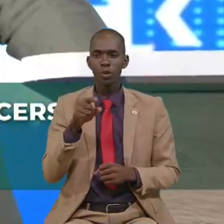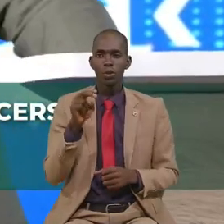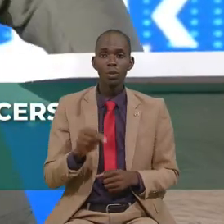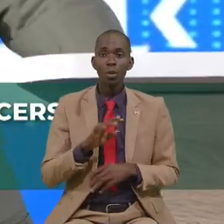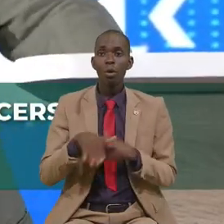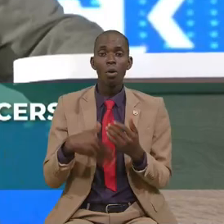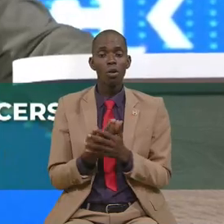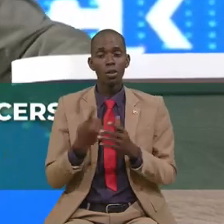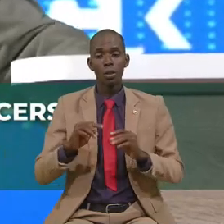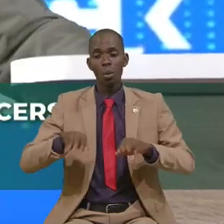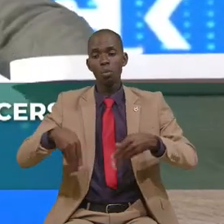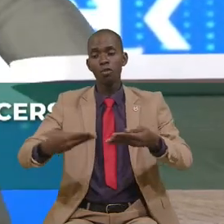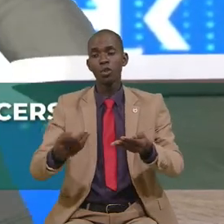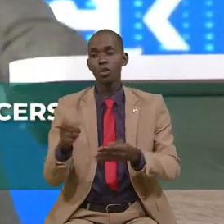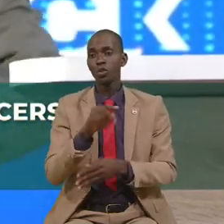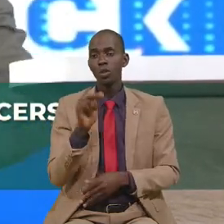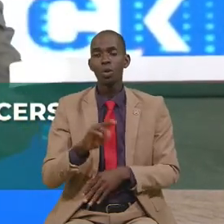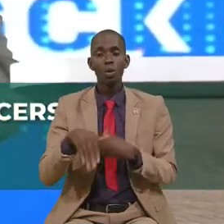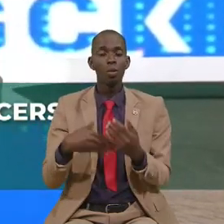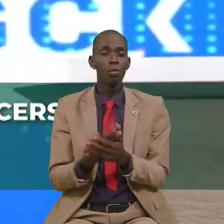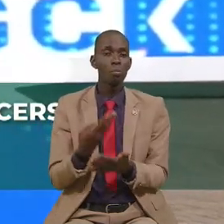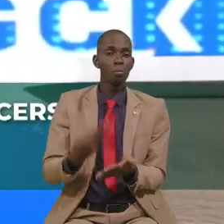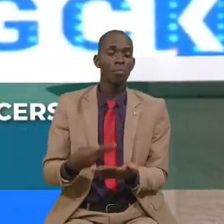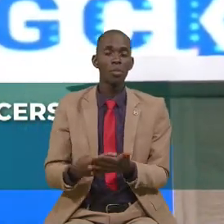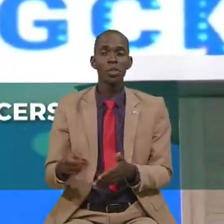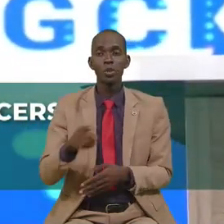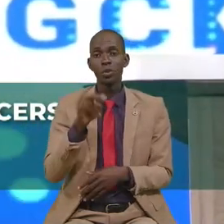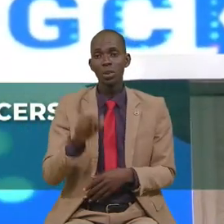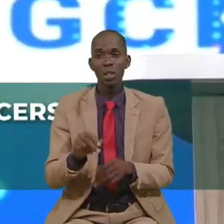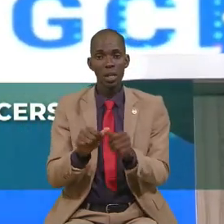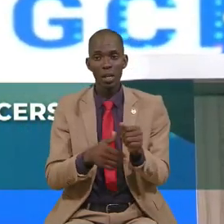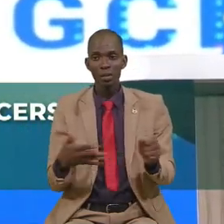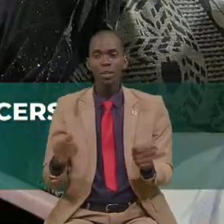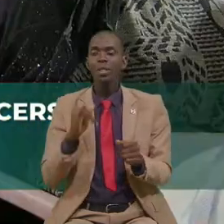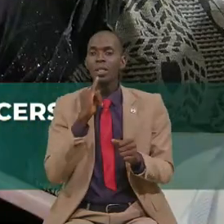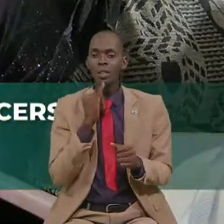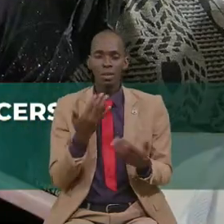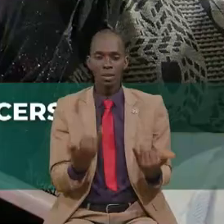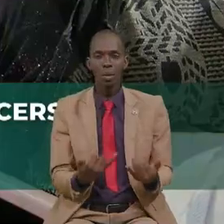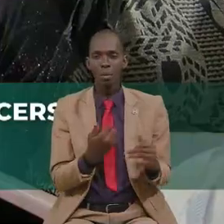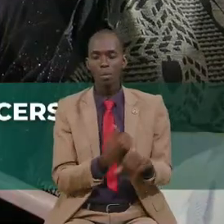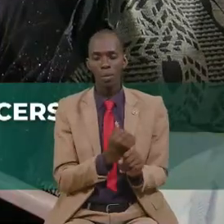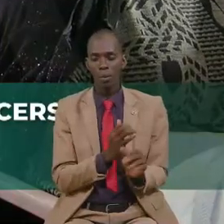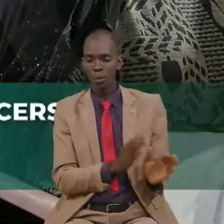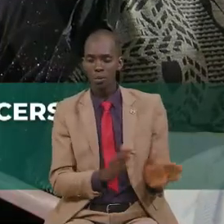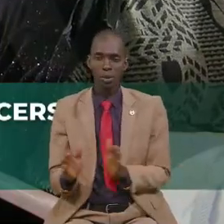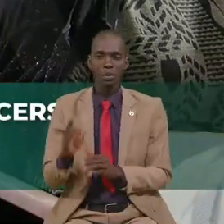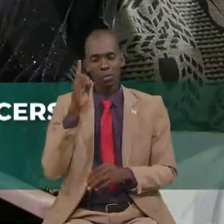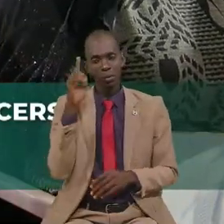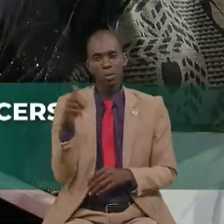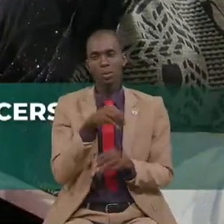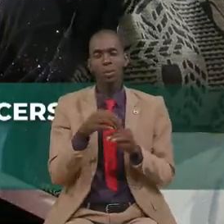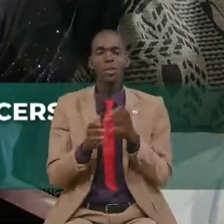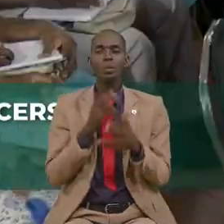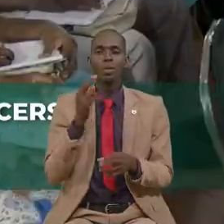you need, all the finance you need, everything is available for you. You will do